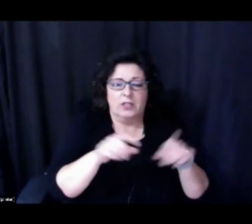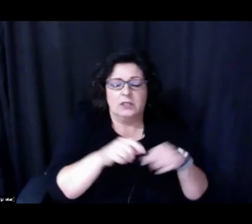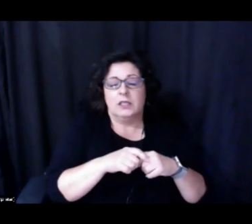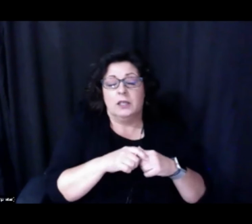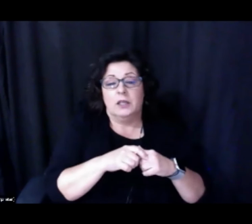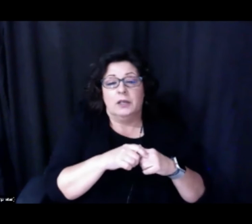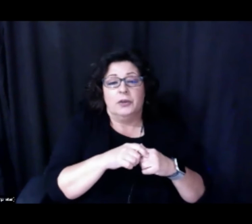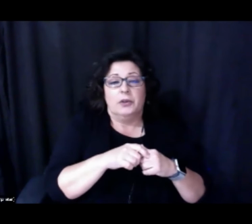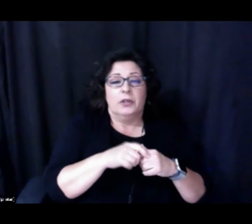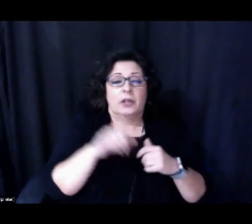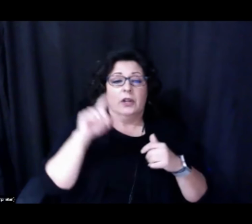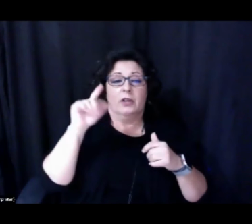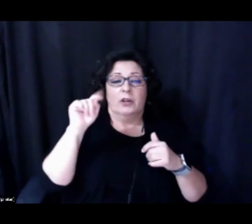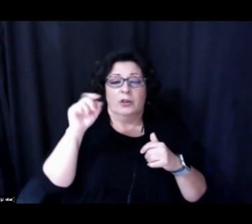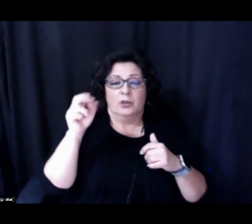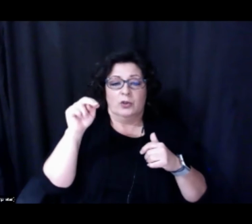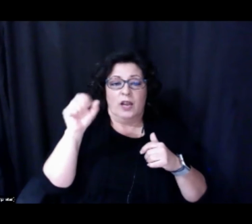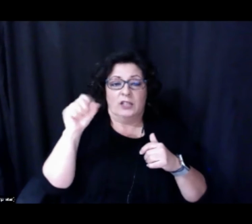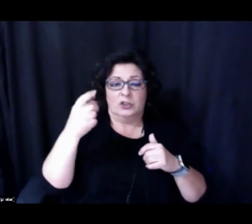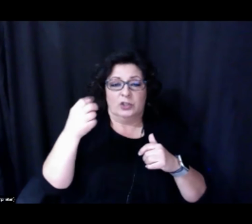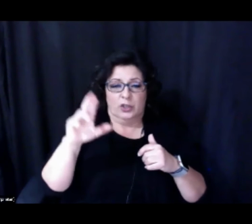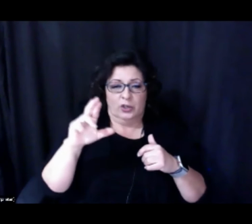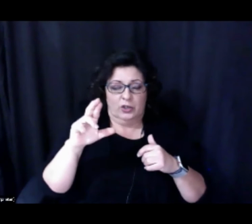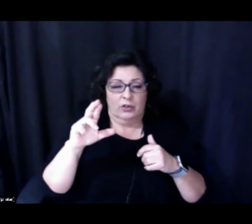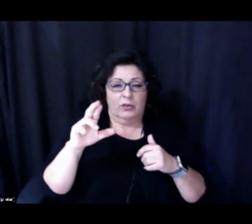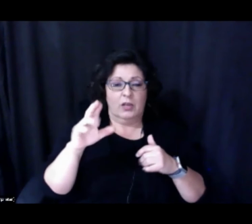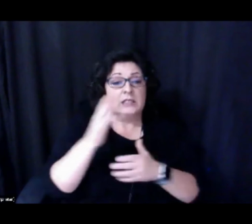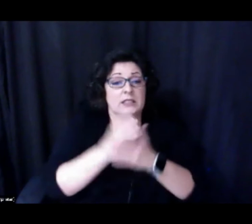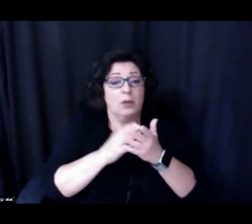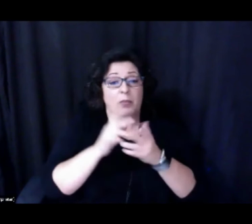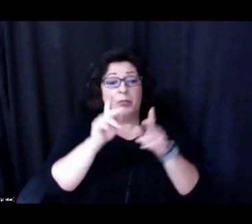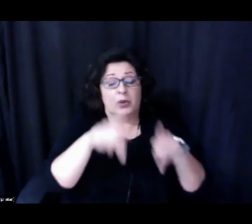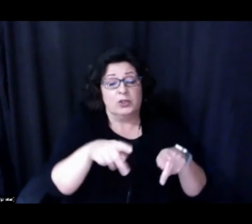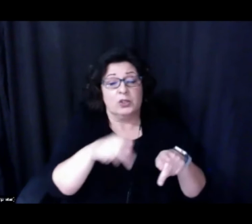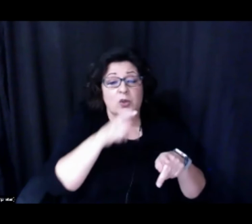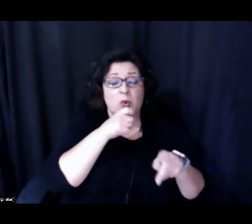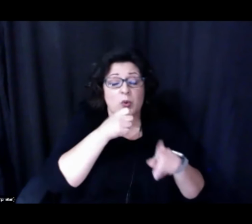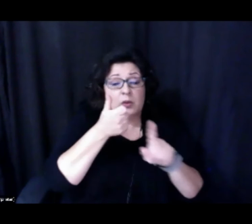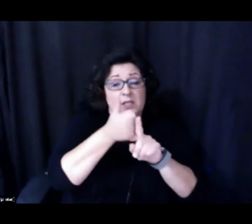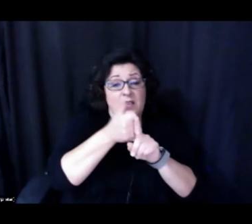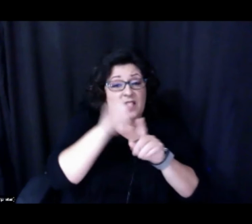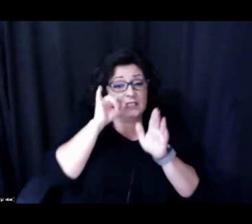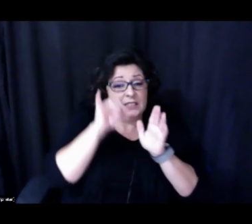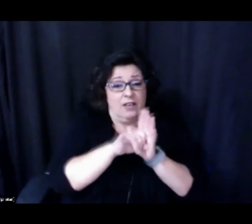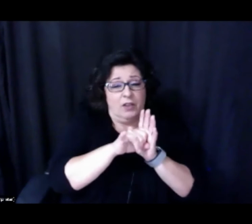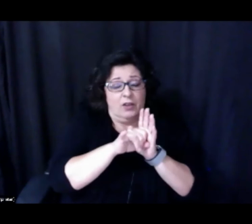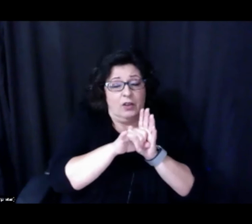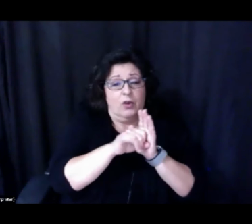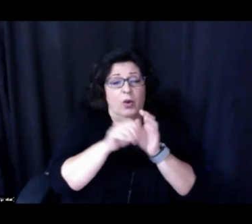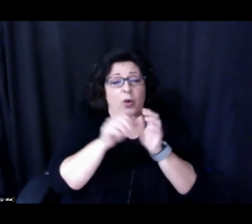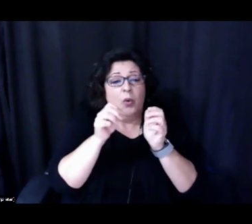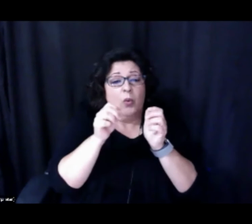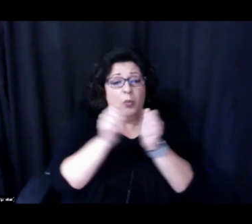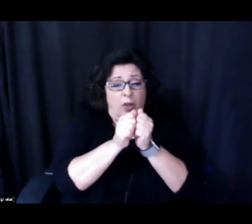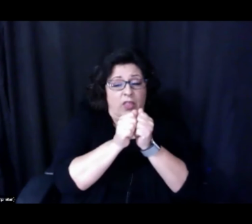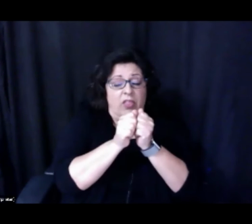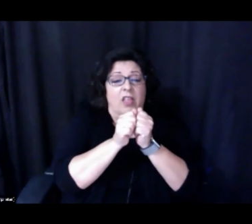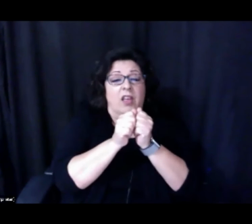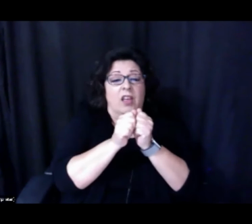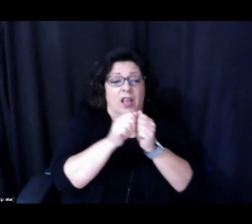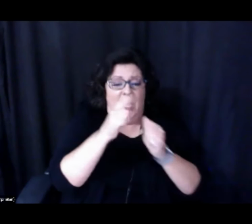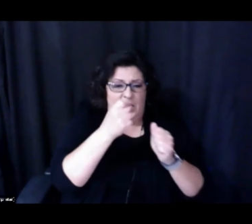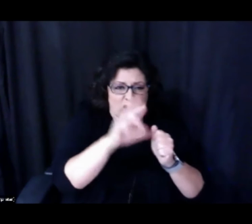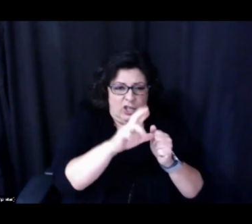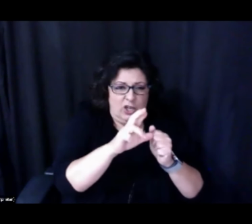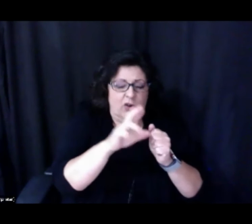So transgender is someone who identifies with a gender different from the sex they